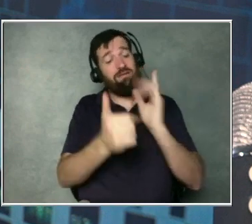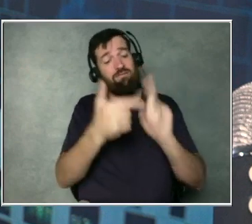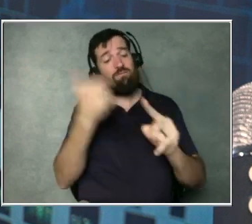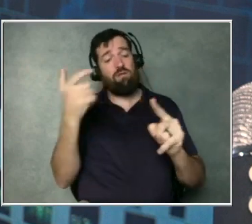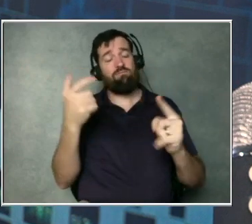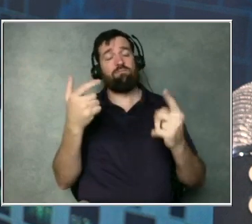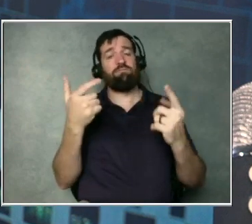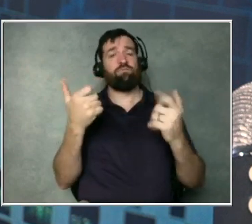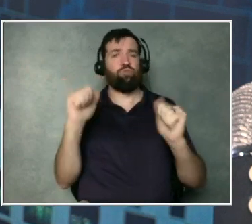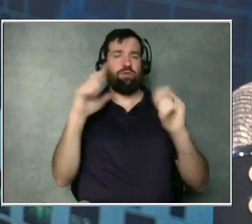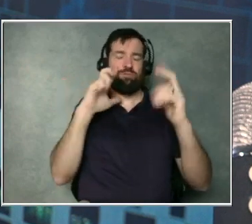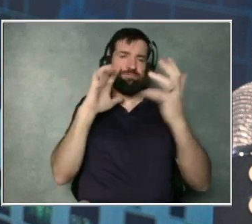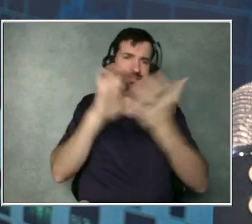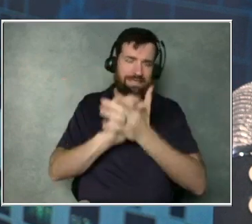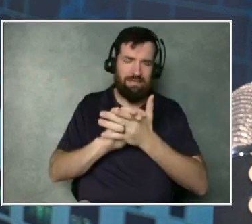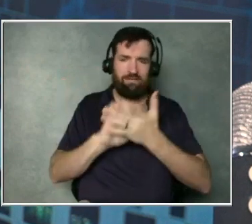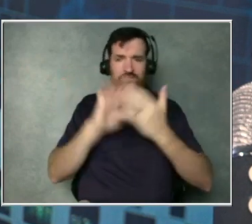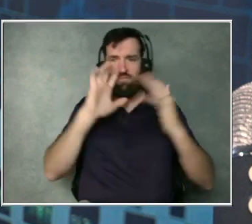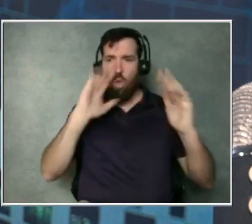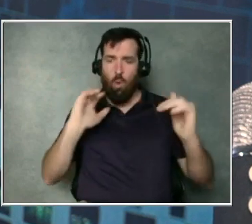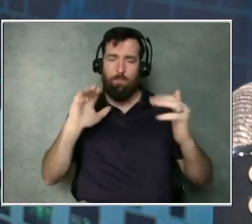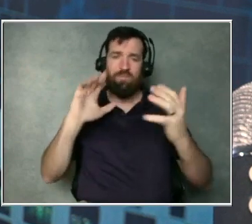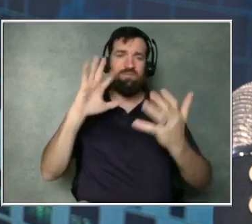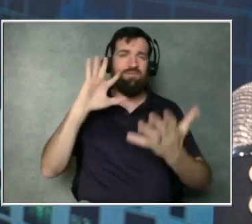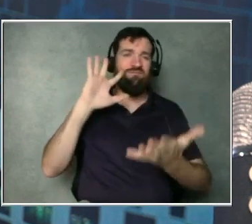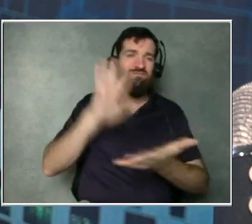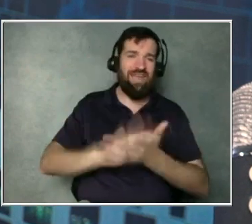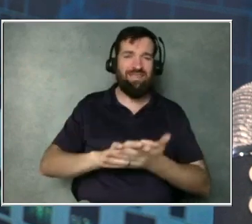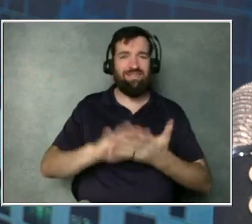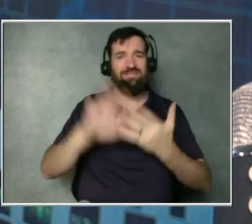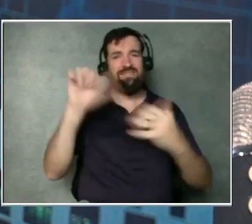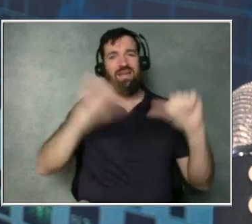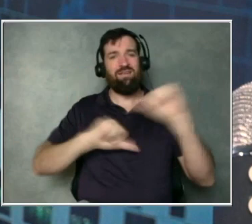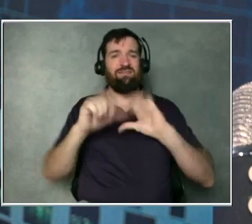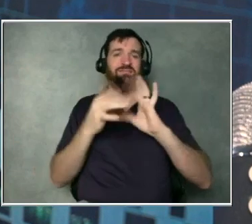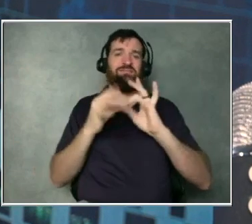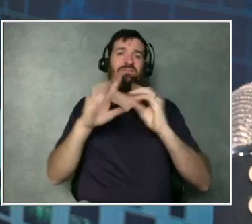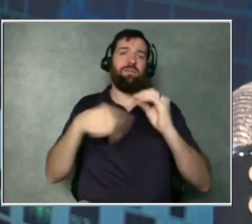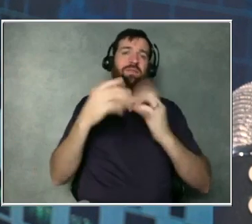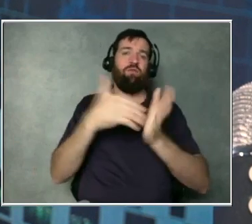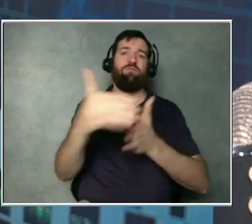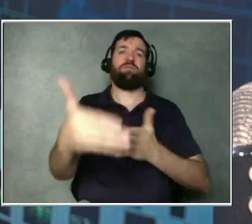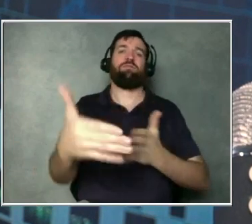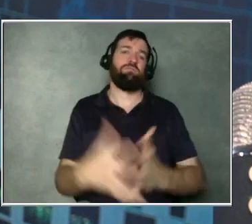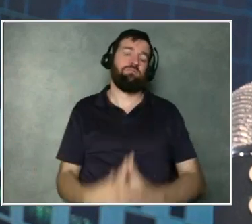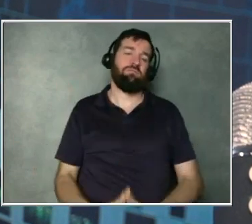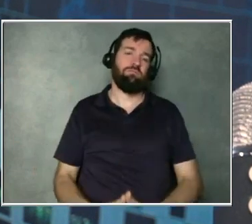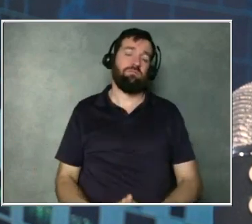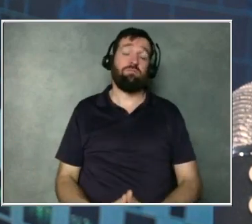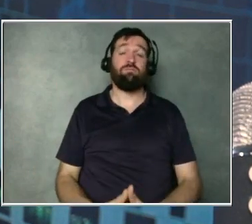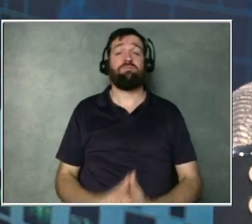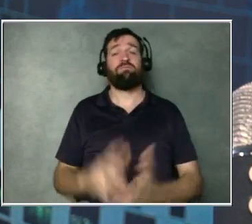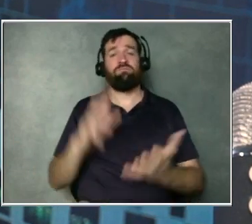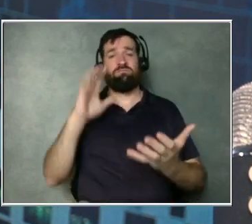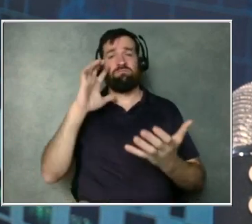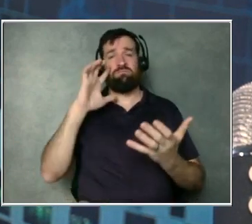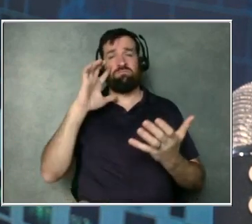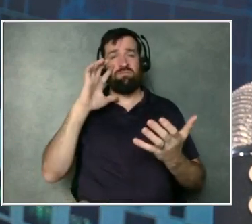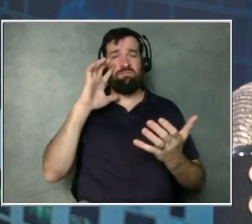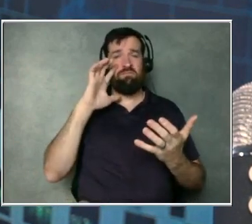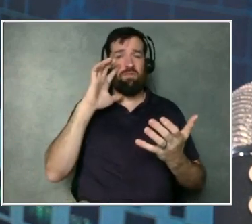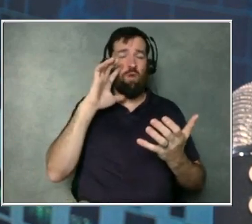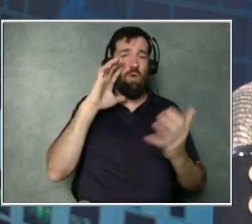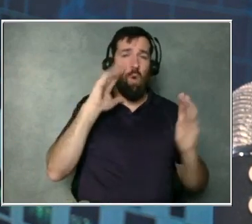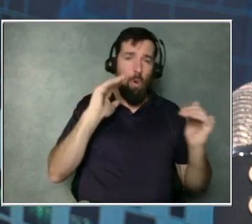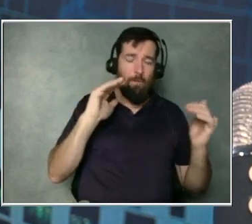believe in hope, faith, and science. I've talked about that a lot. The faith that we have in each other that allows us to